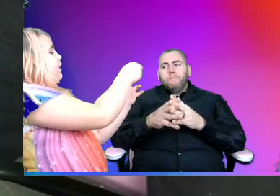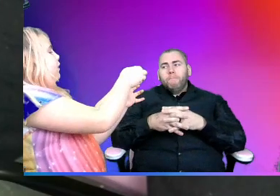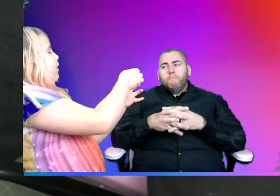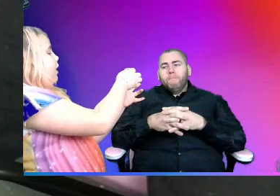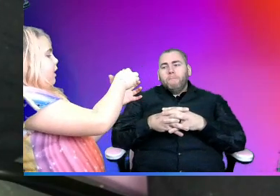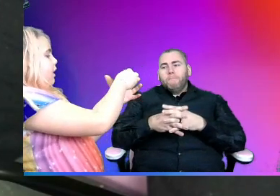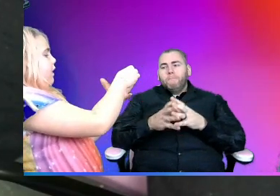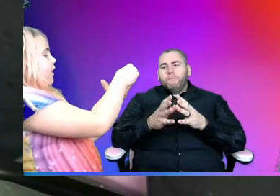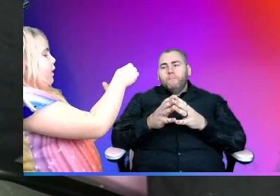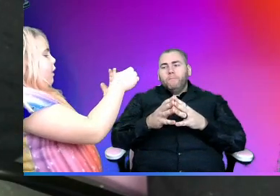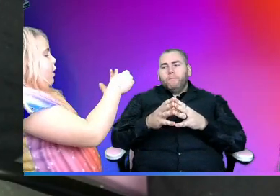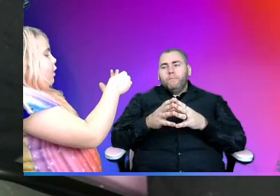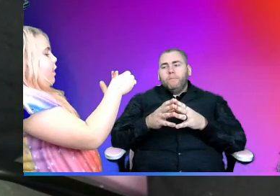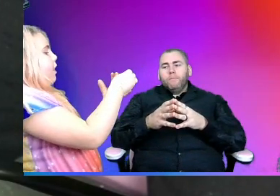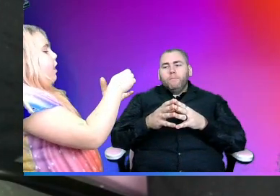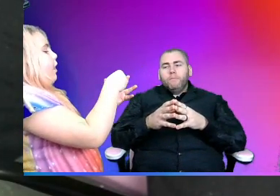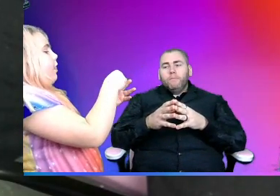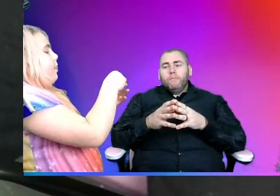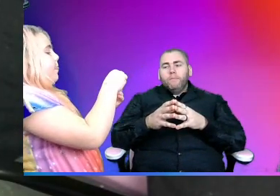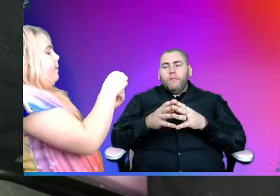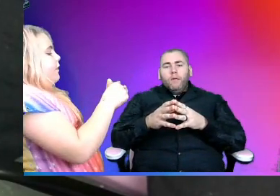finger.